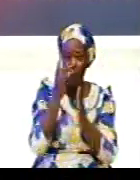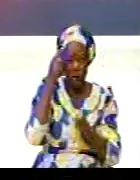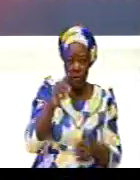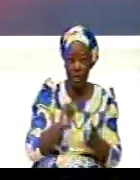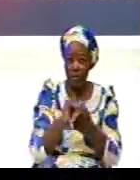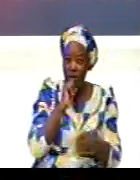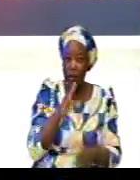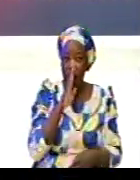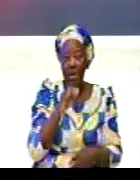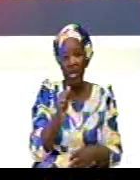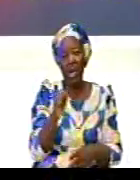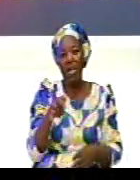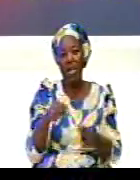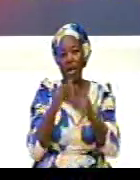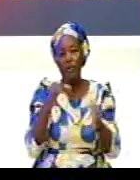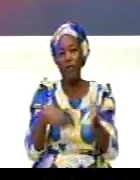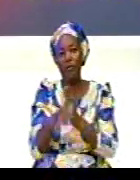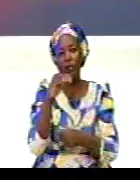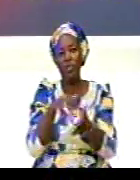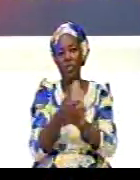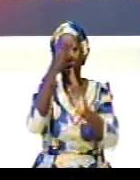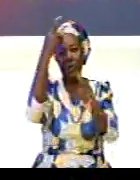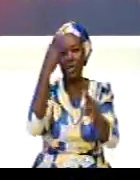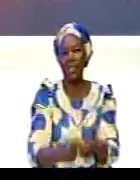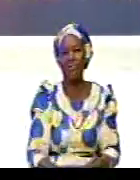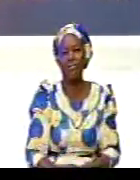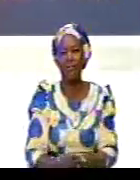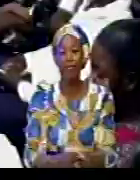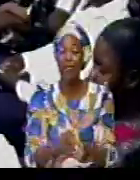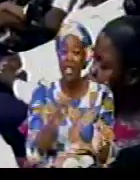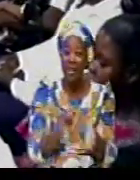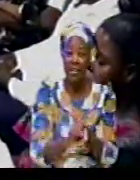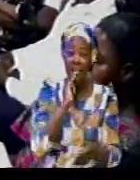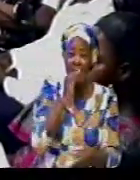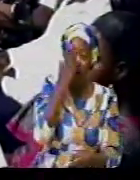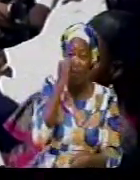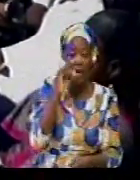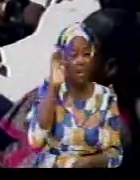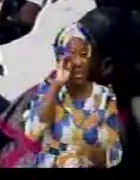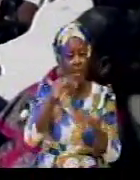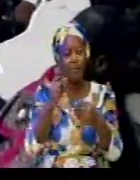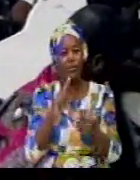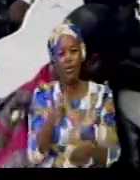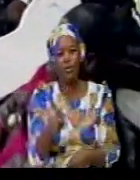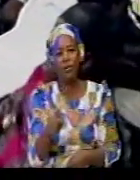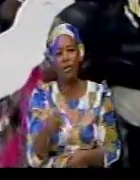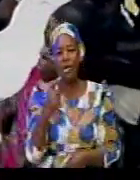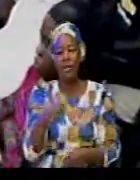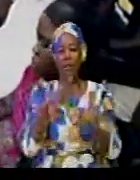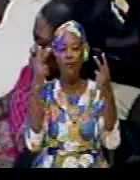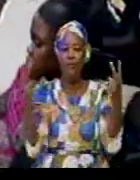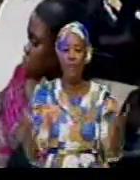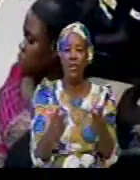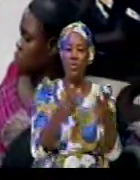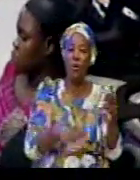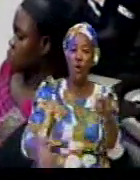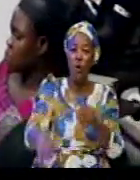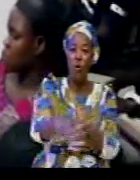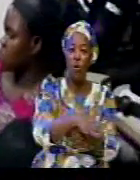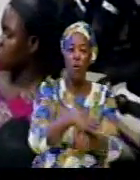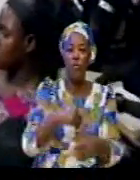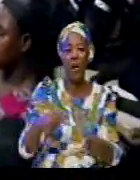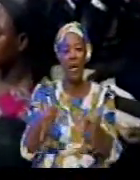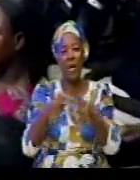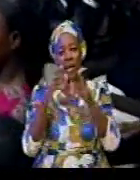enemy of God. I pray you'll not be an enemy of God. That's why he gives